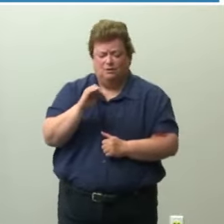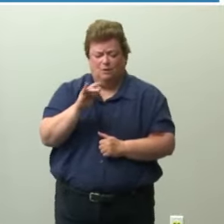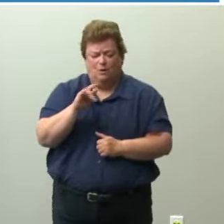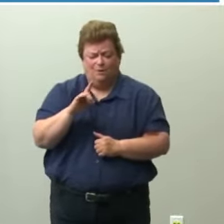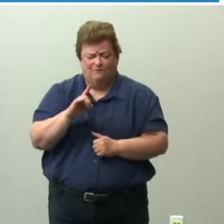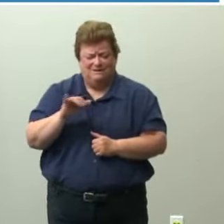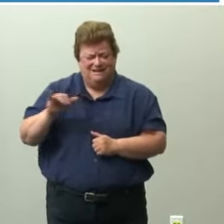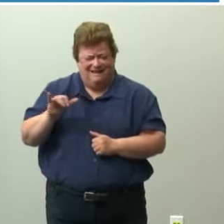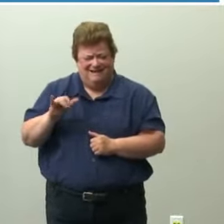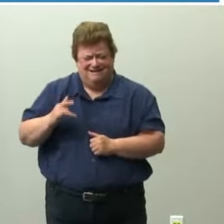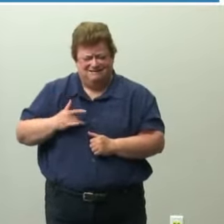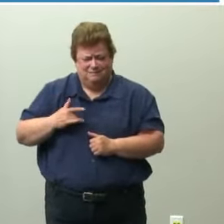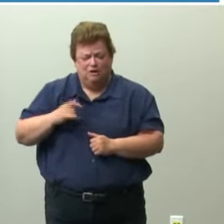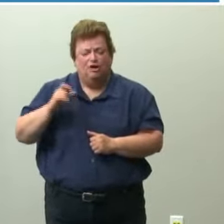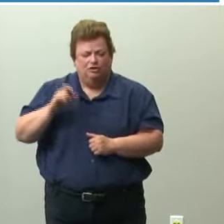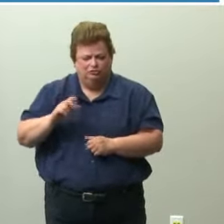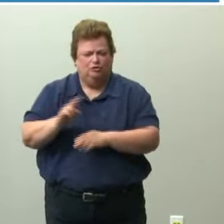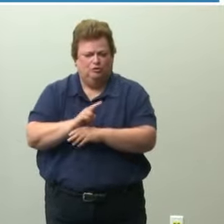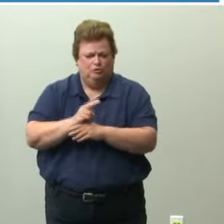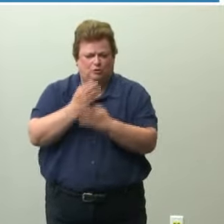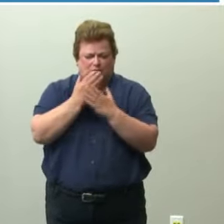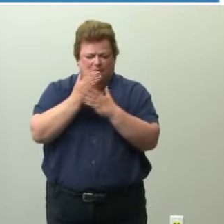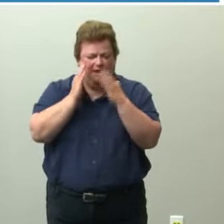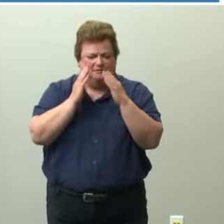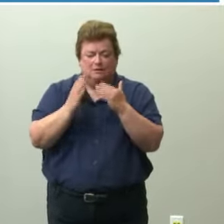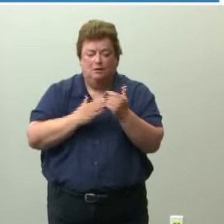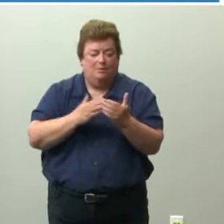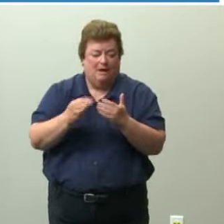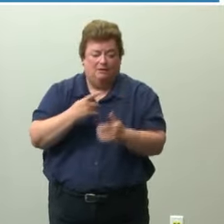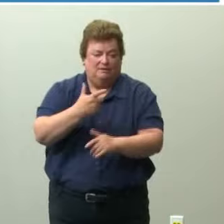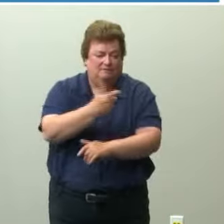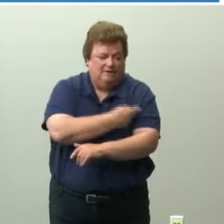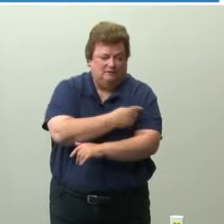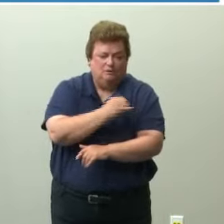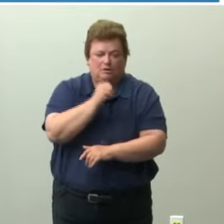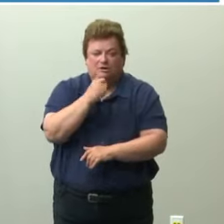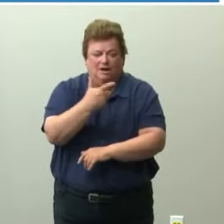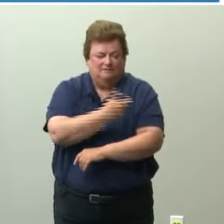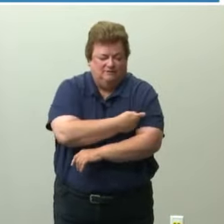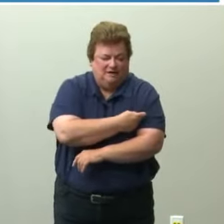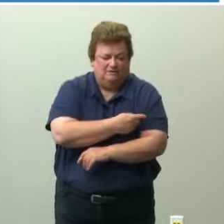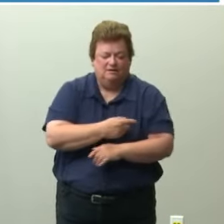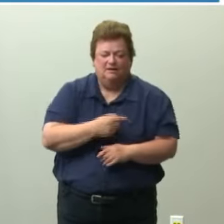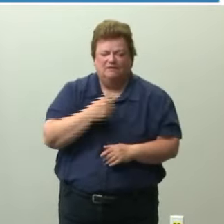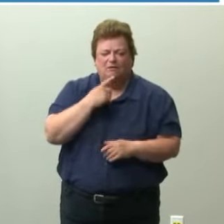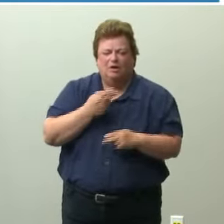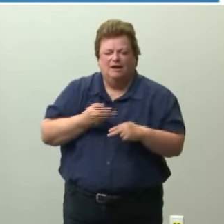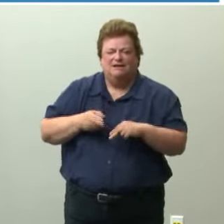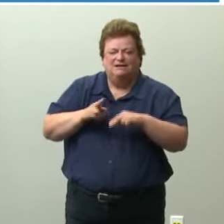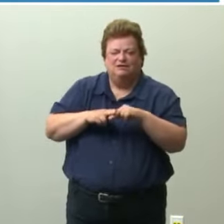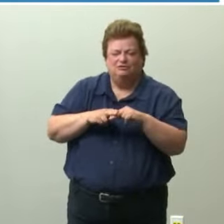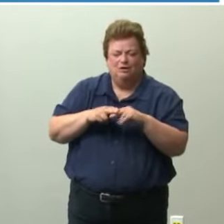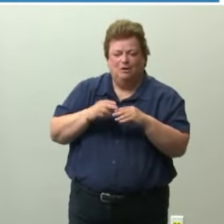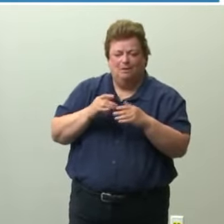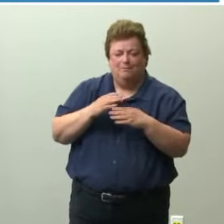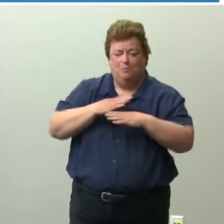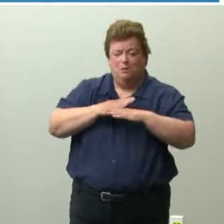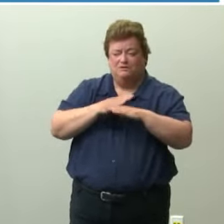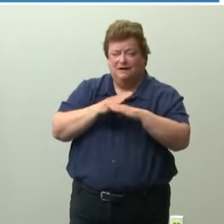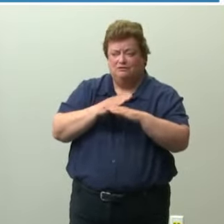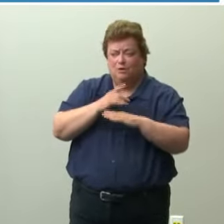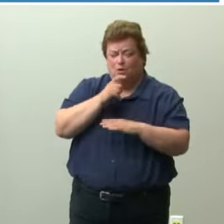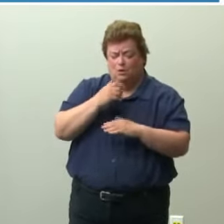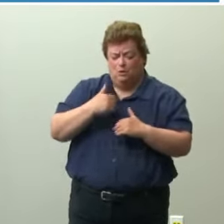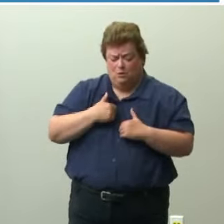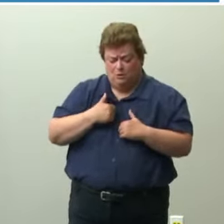a mask, regardless of your vaccination status. For an additional layer of protection, people who are vaccinated